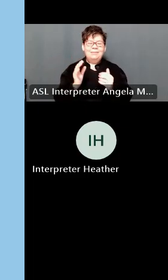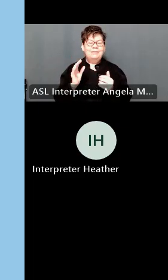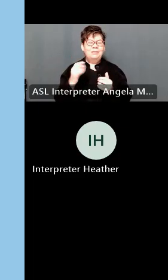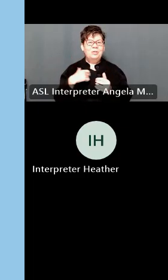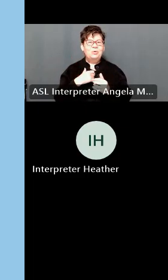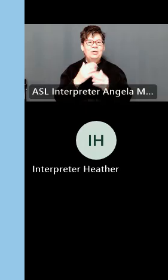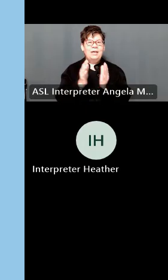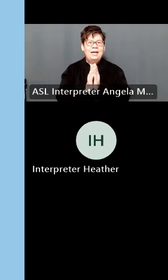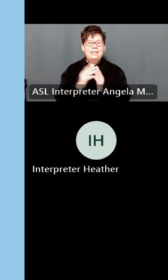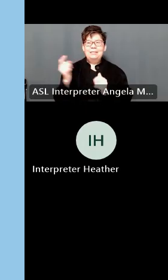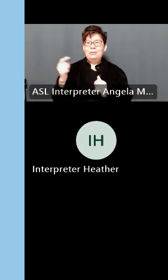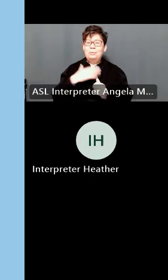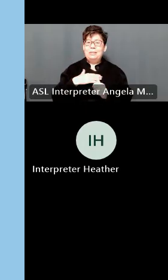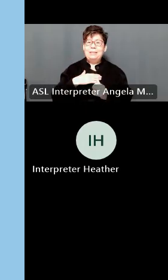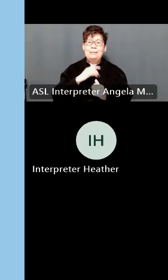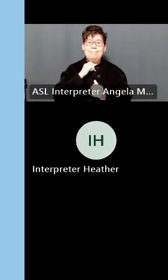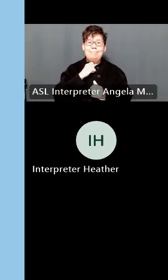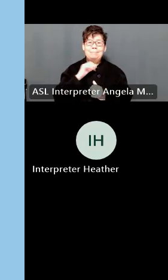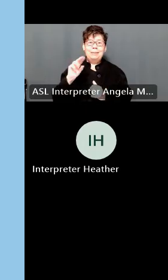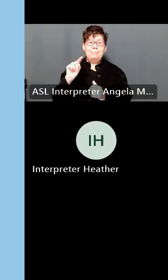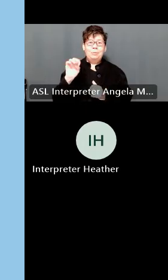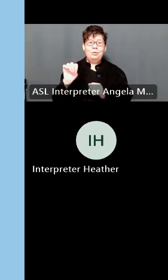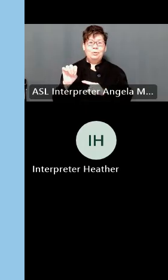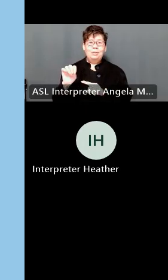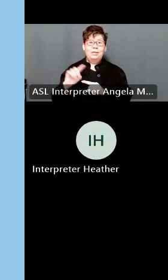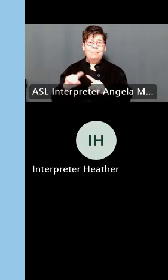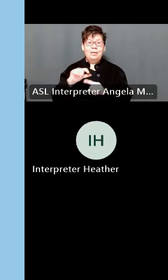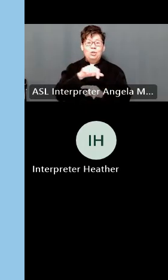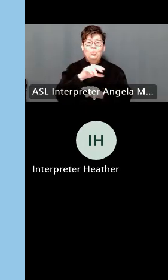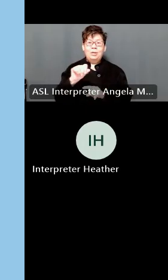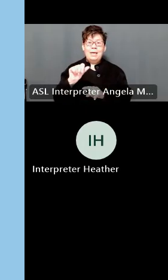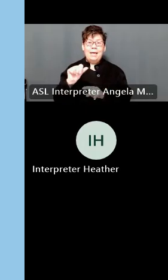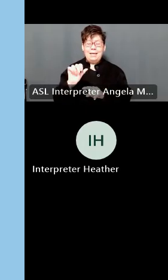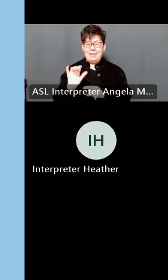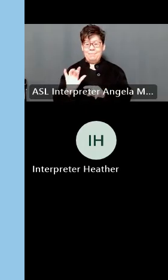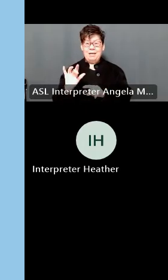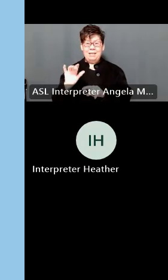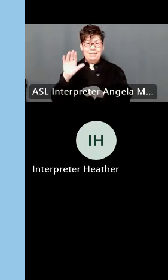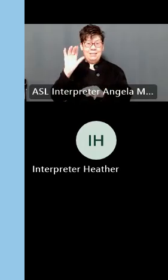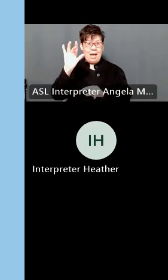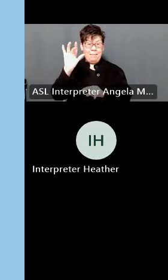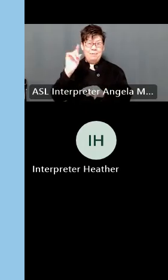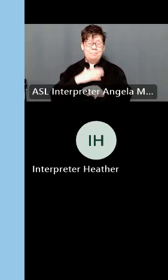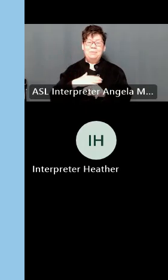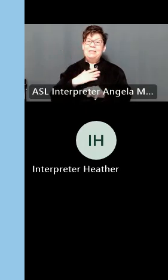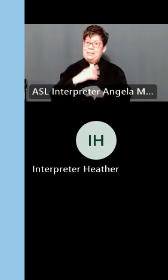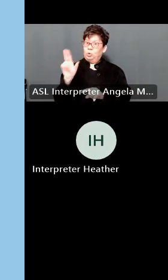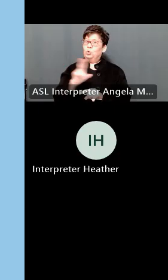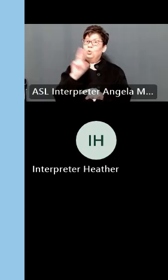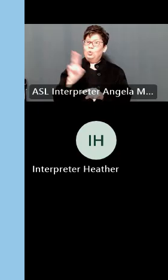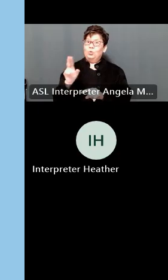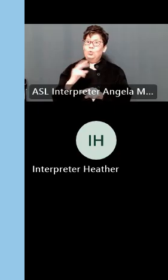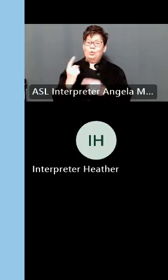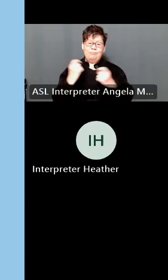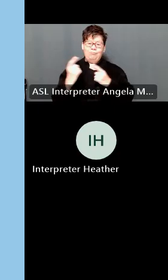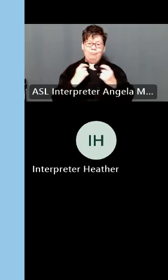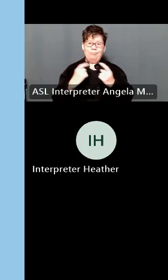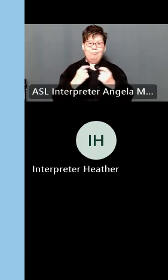in muted, but please use the Q&A button at the top of your screen to ask questions. The chat is